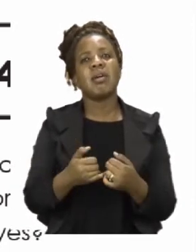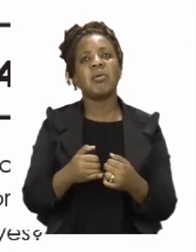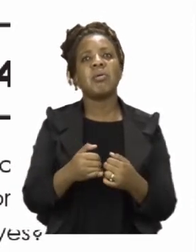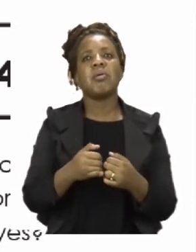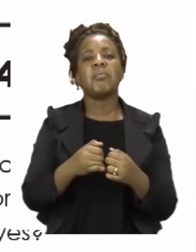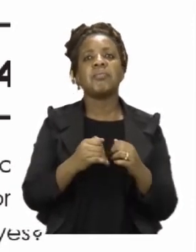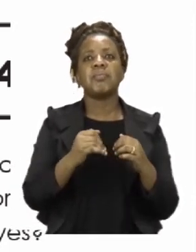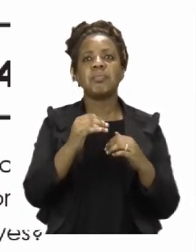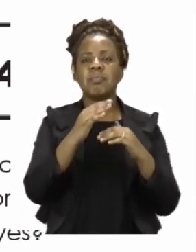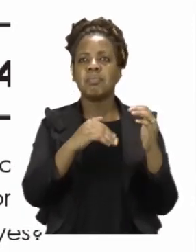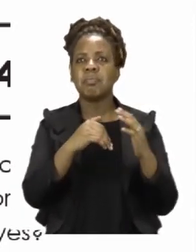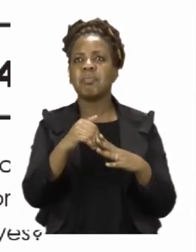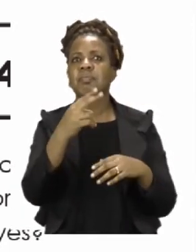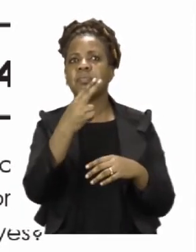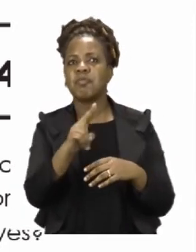It says,